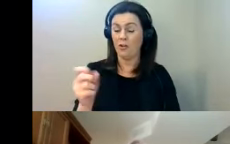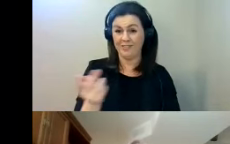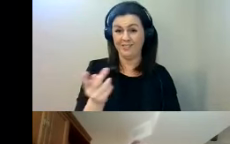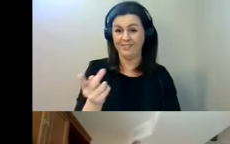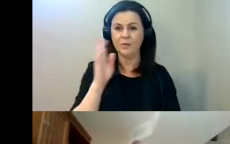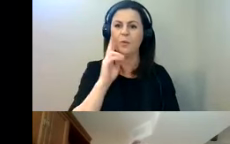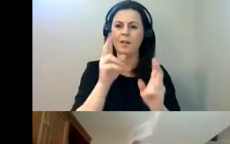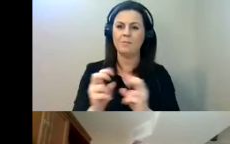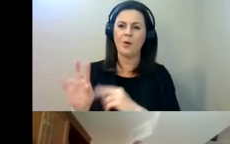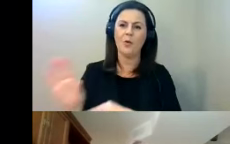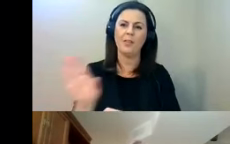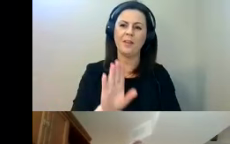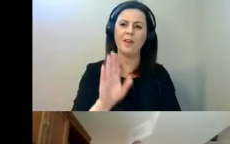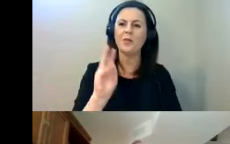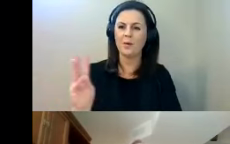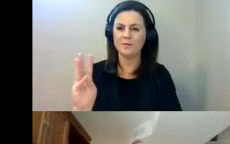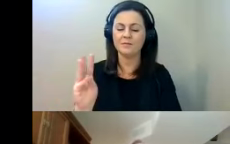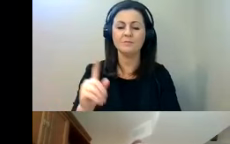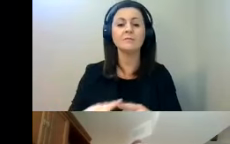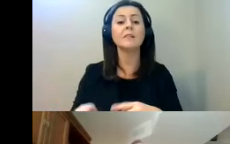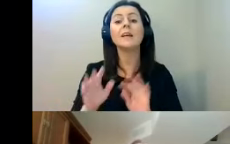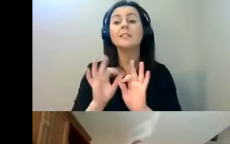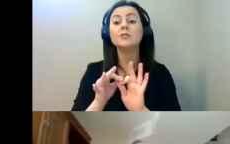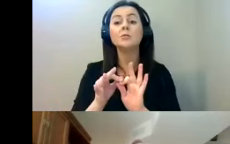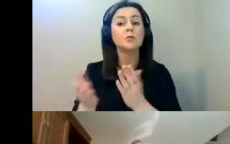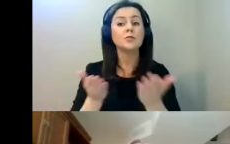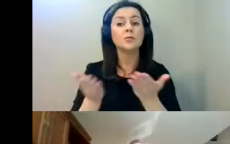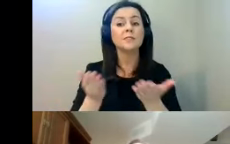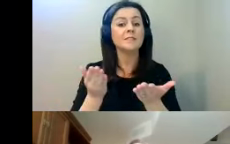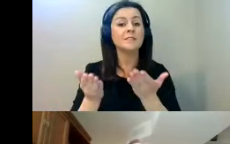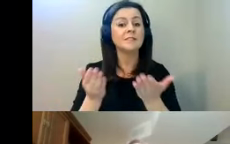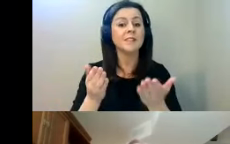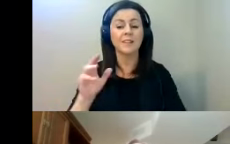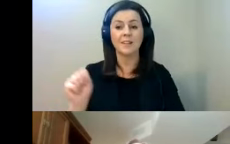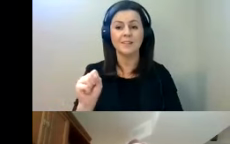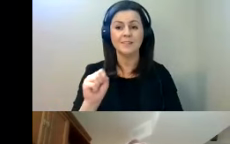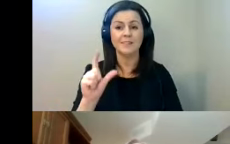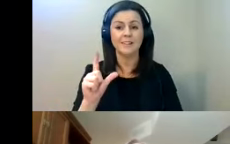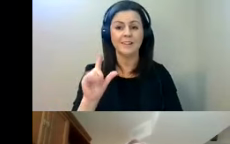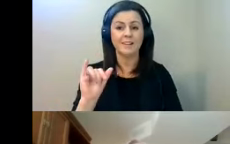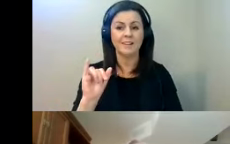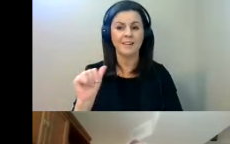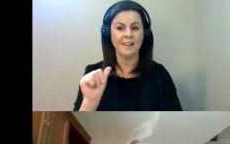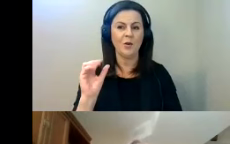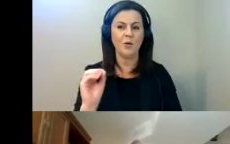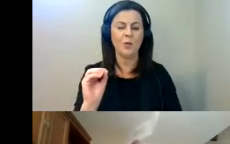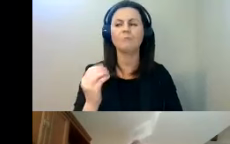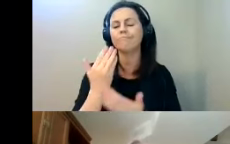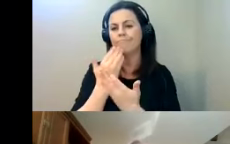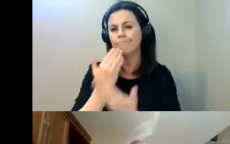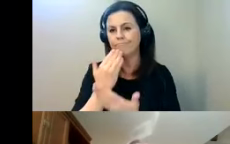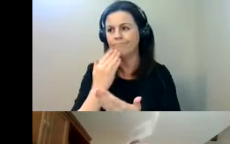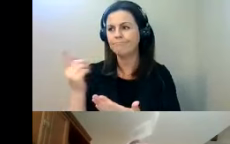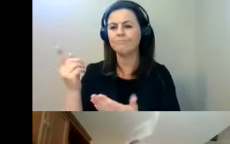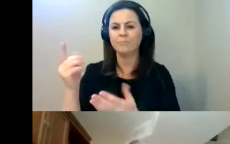So I do want to thank our interpreter service, the SLIO, for providing our services